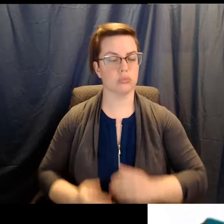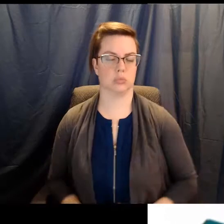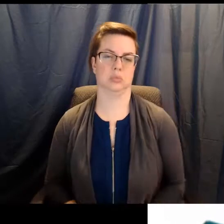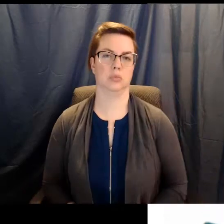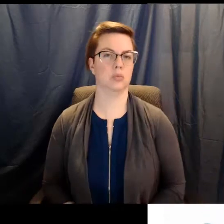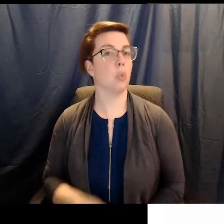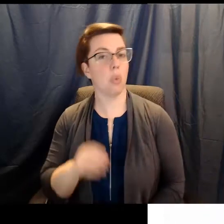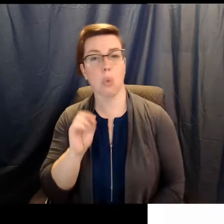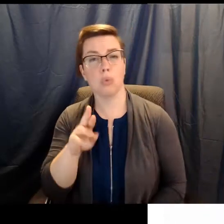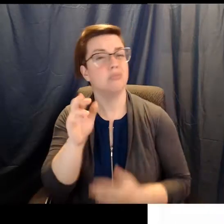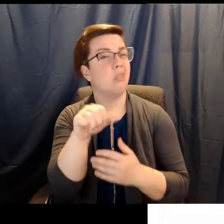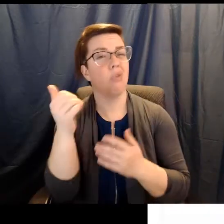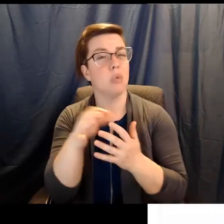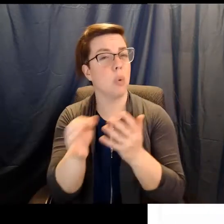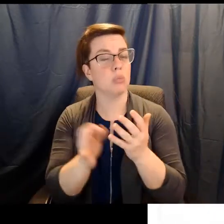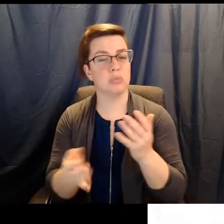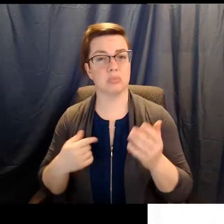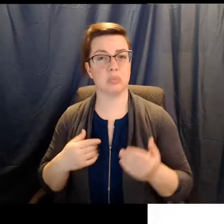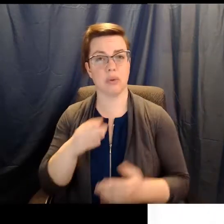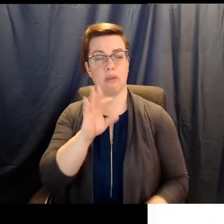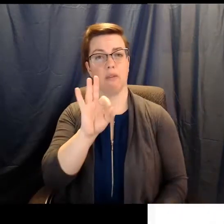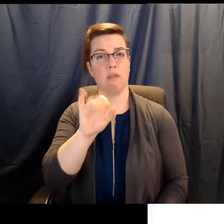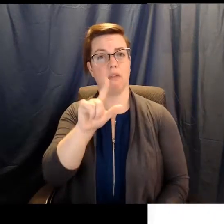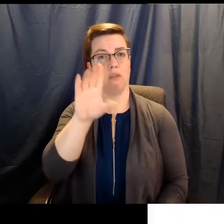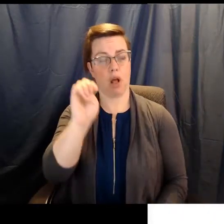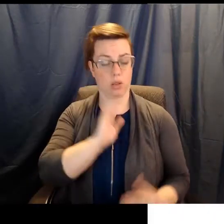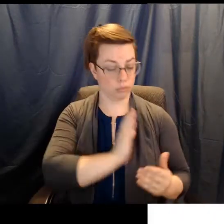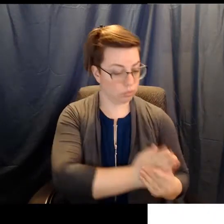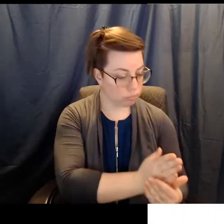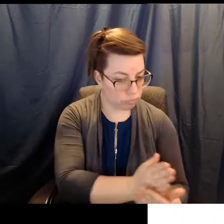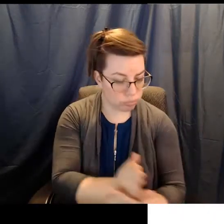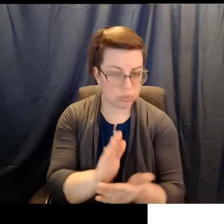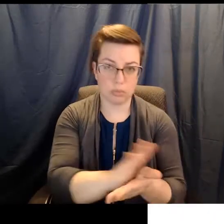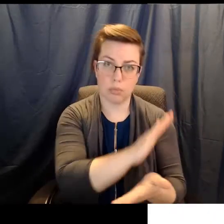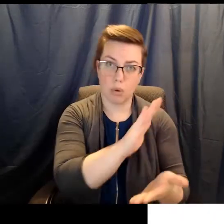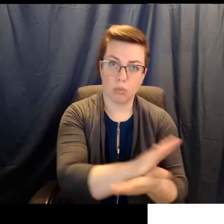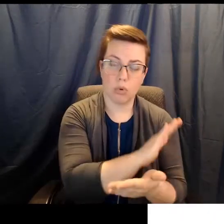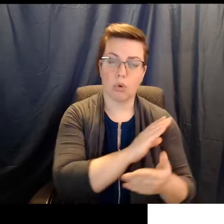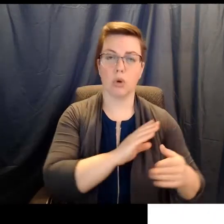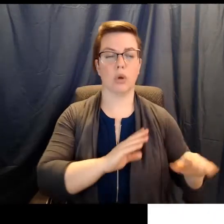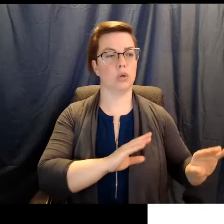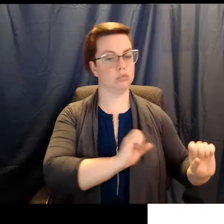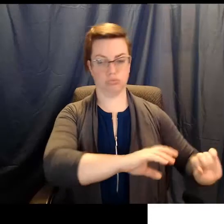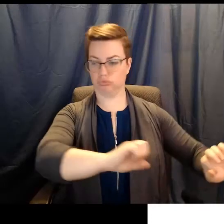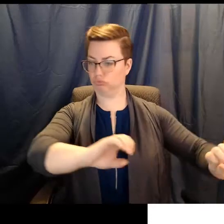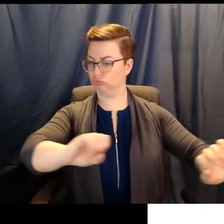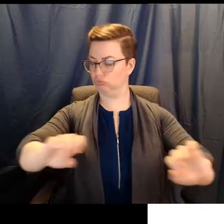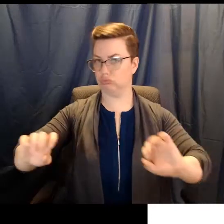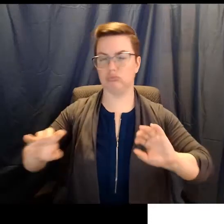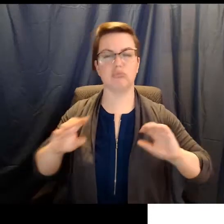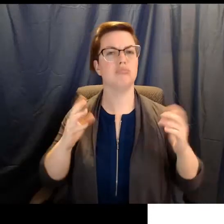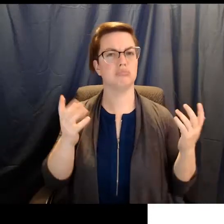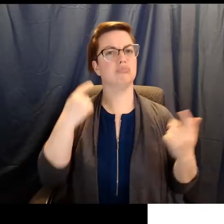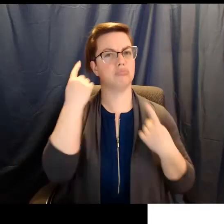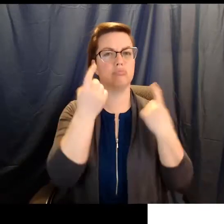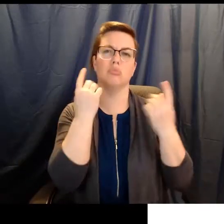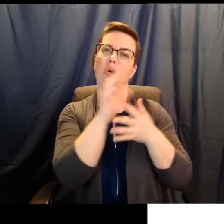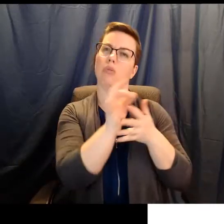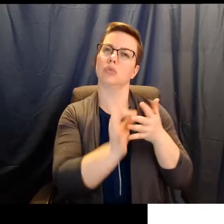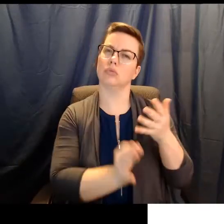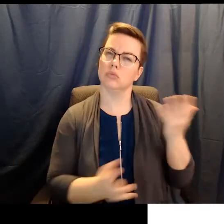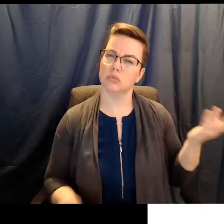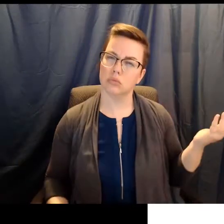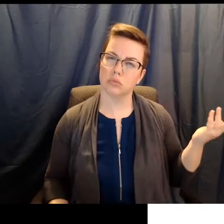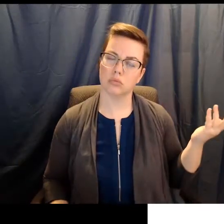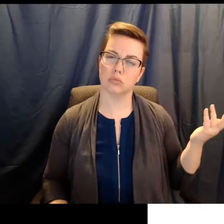Can you mix in filing time in there? Those aren't great examples for today's world because we're doing so much of our work virtually. But you're always thinking about, if I